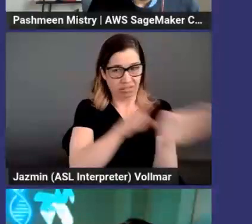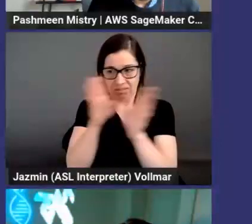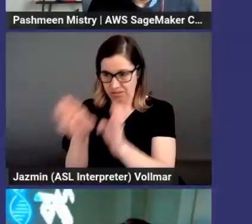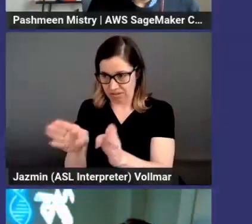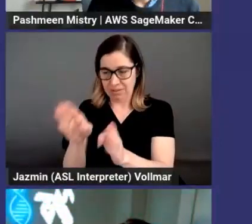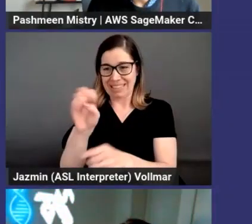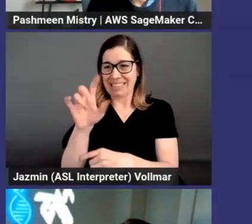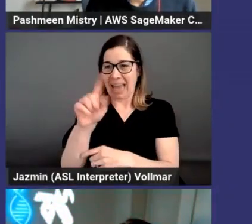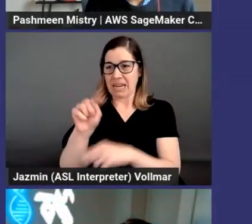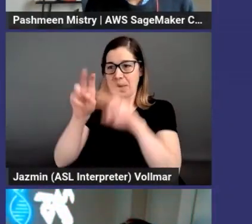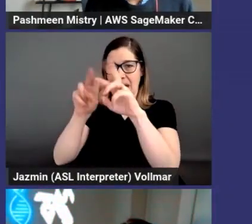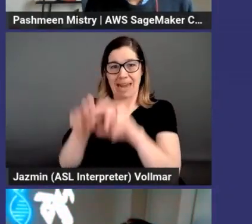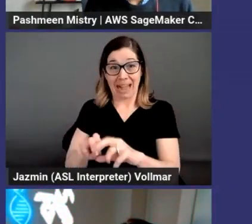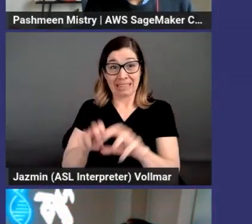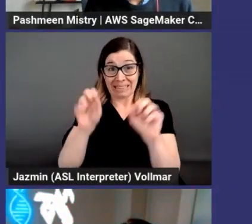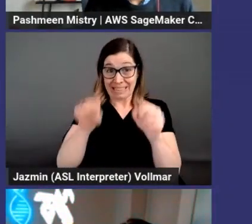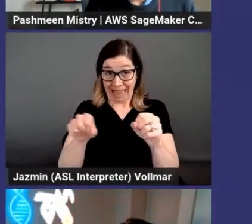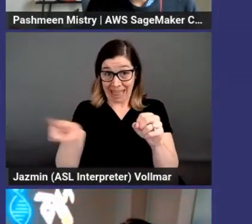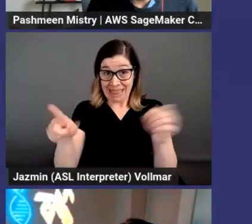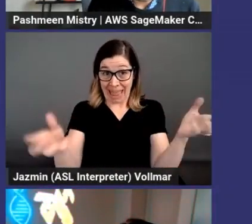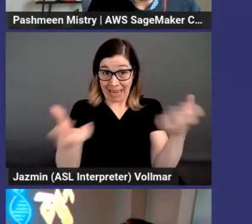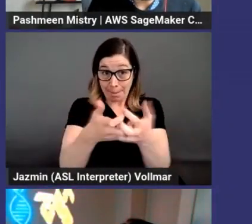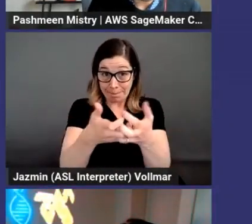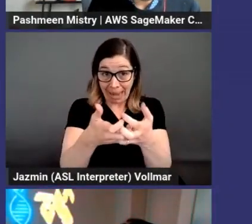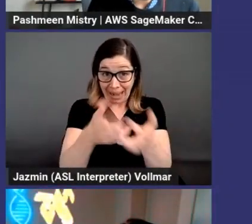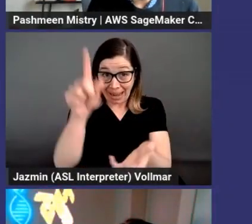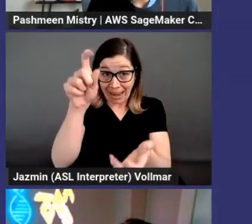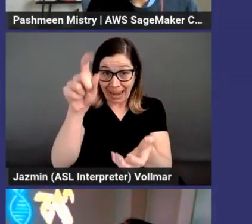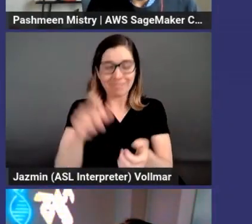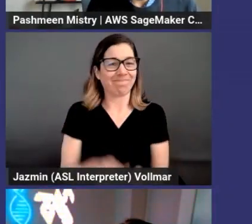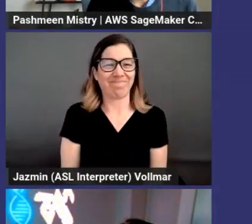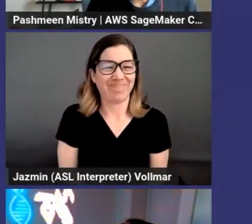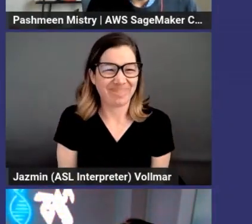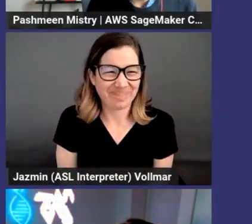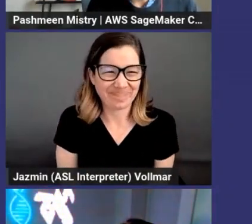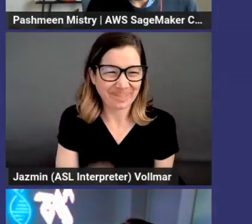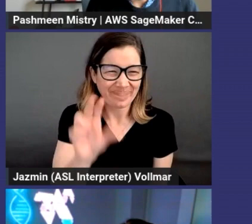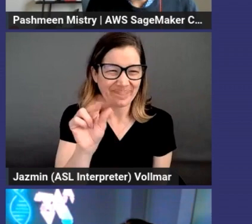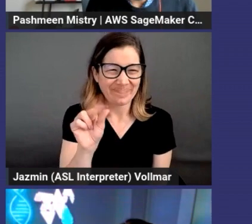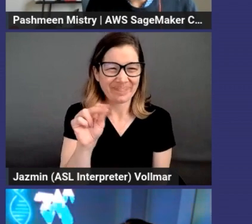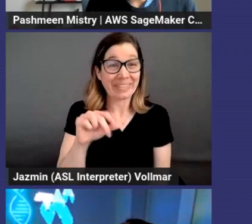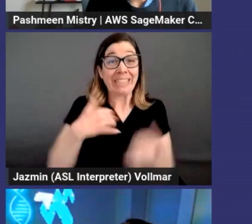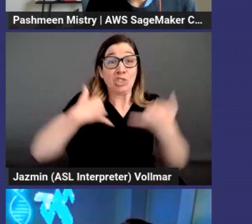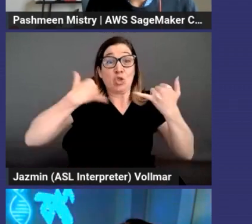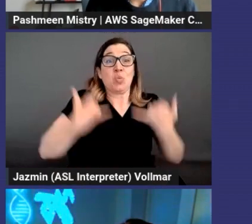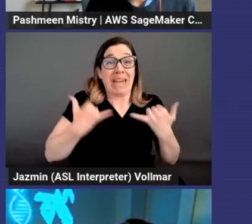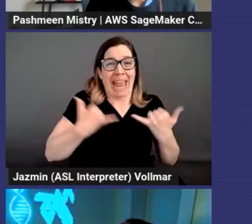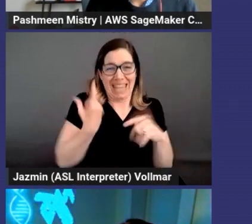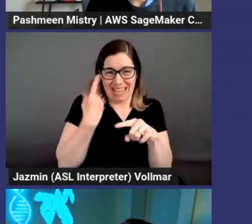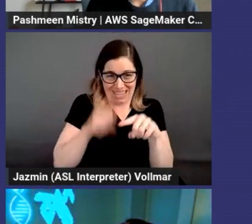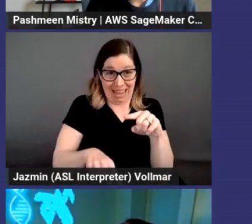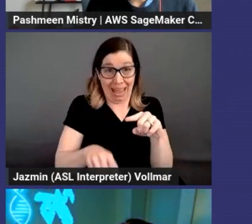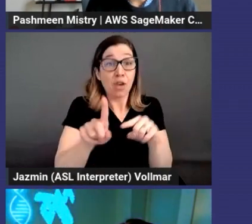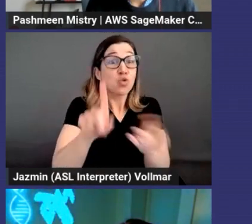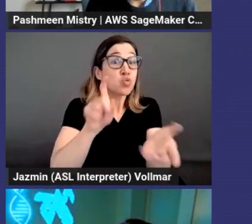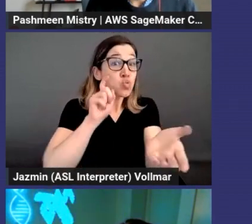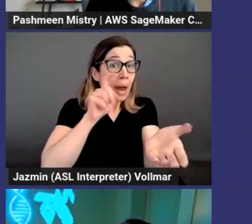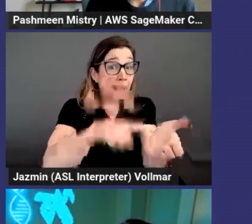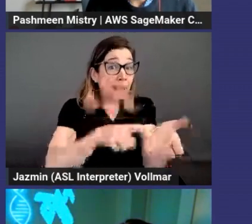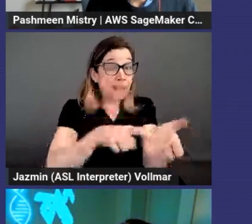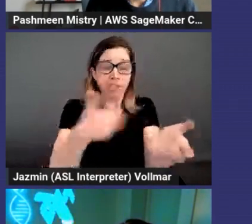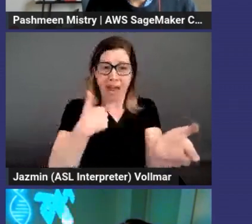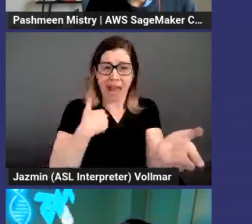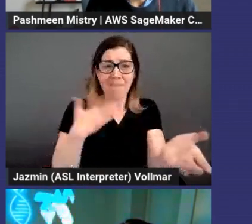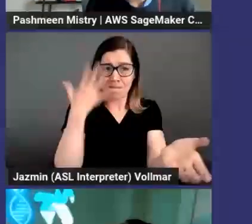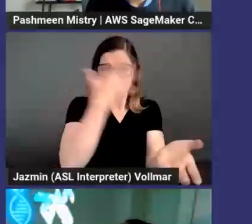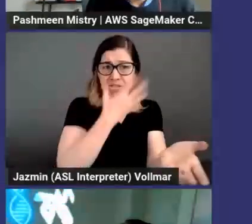today? So not today. Recognition service has face detection capability, which developers can